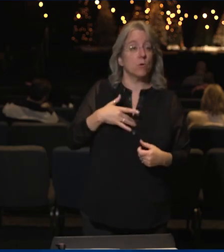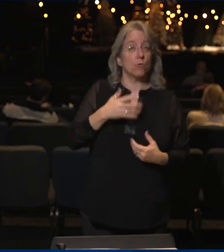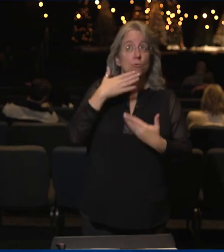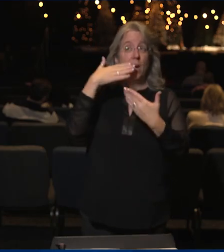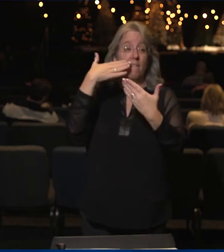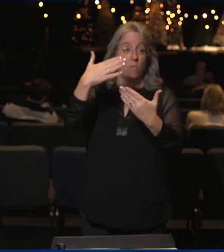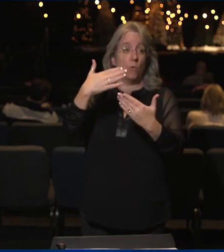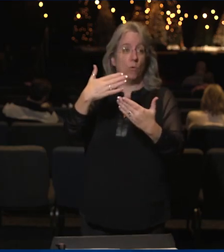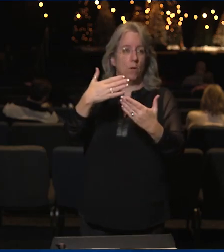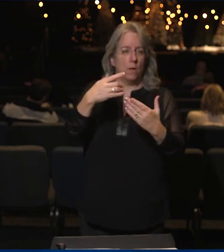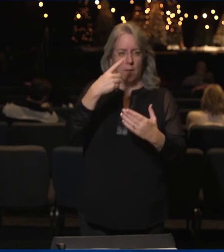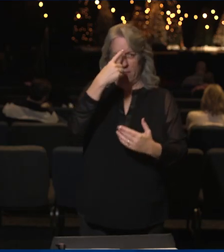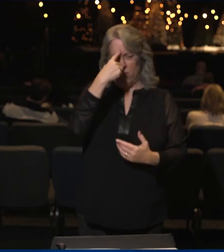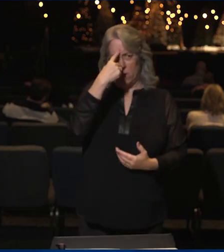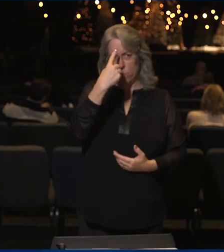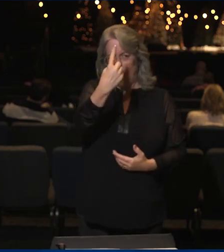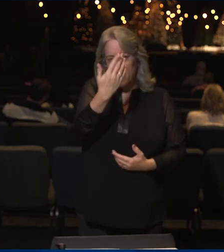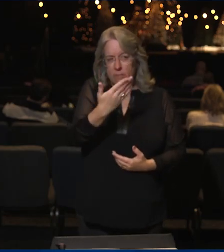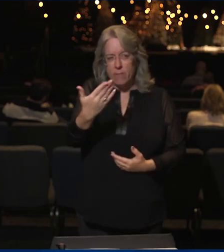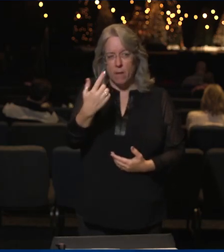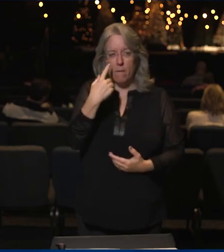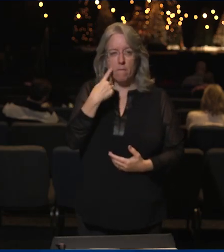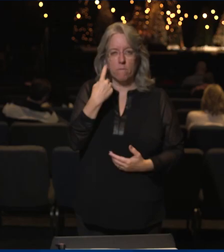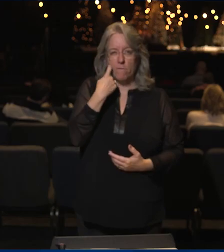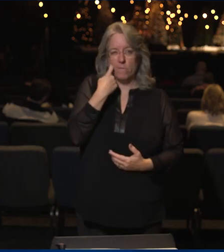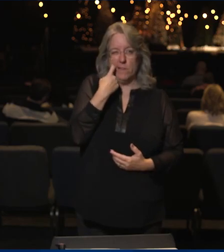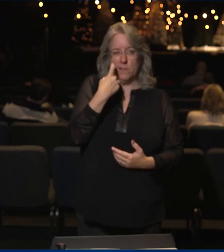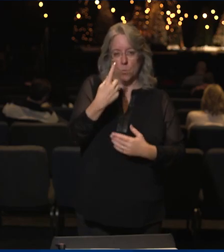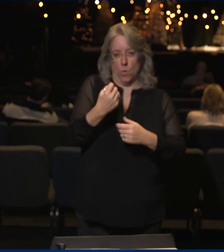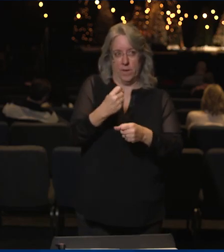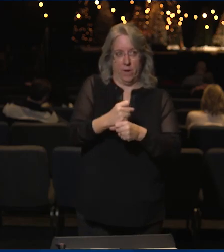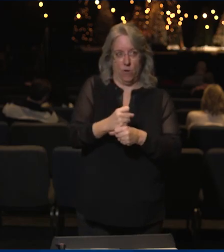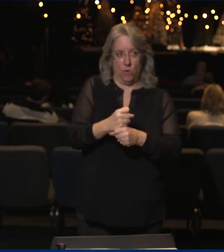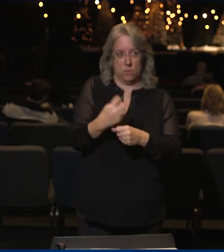Think of a memory from this past year